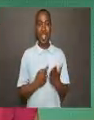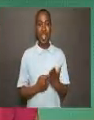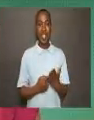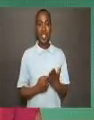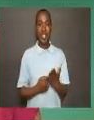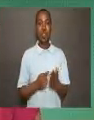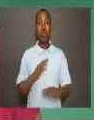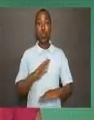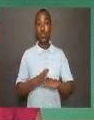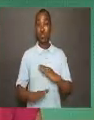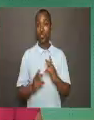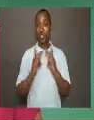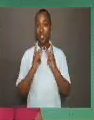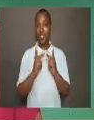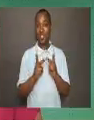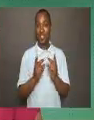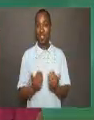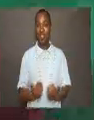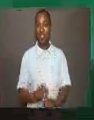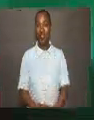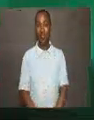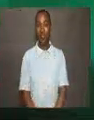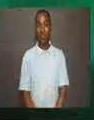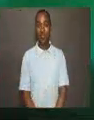these processes now.